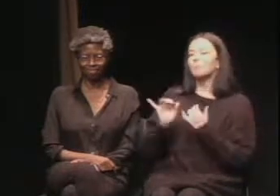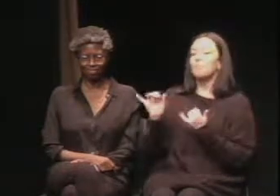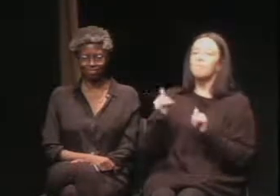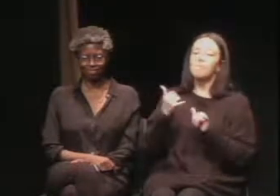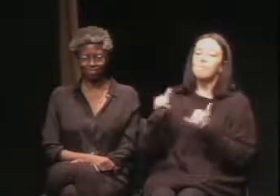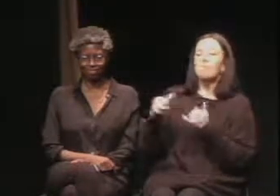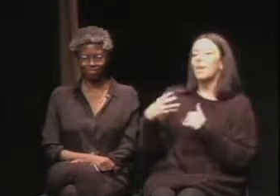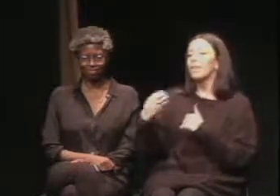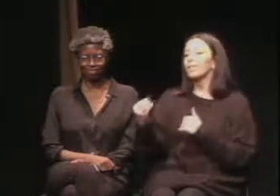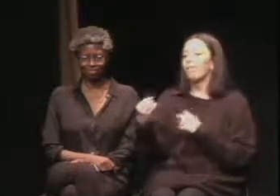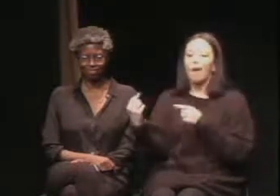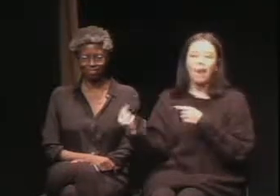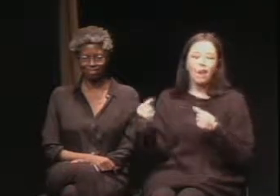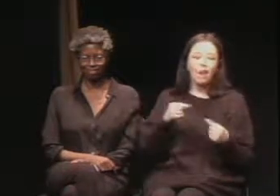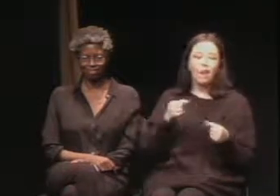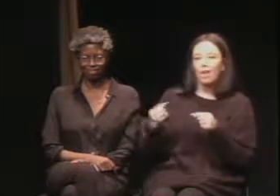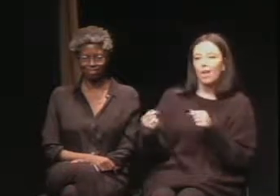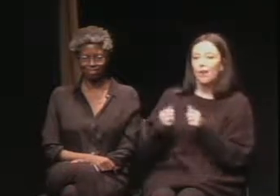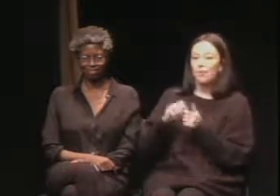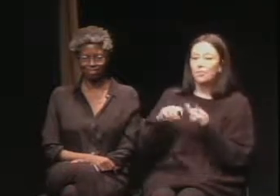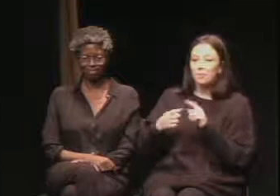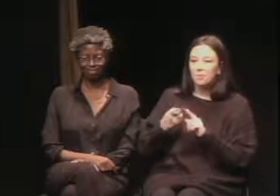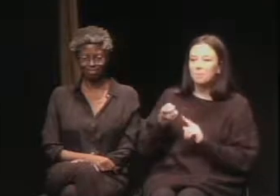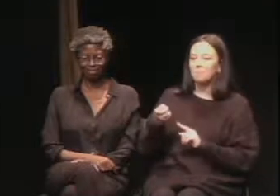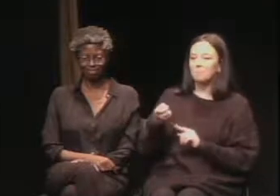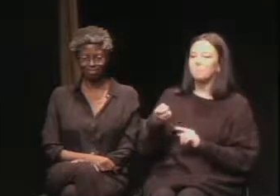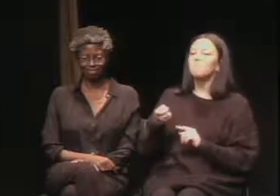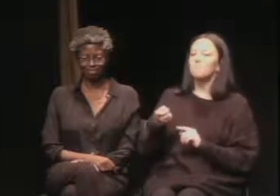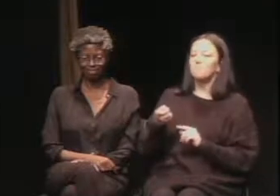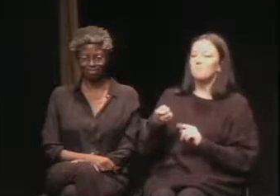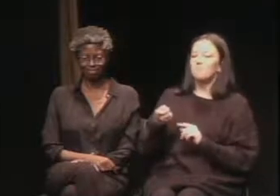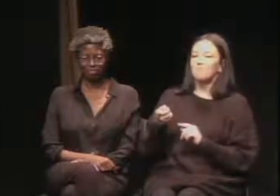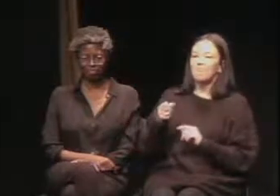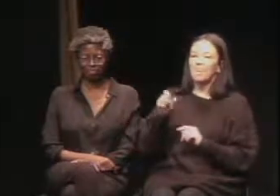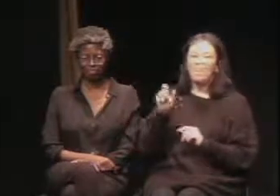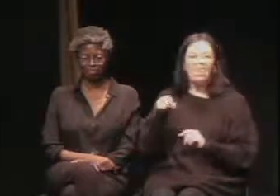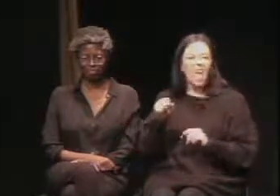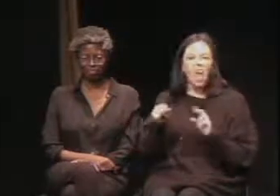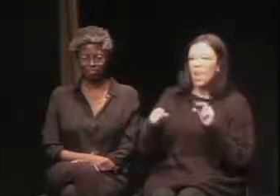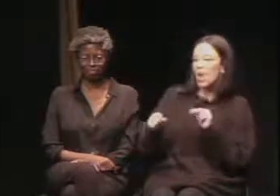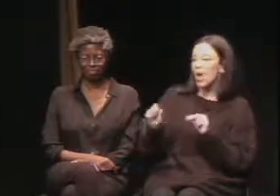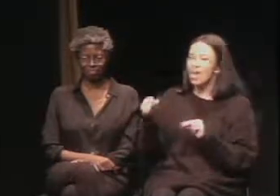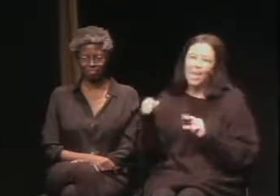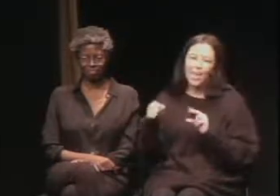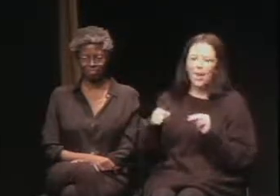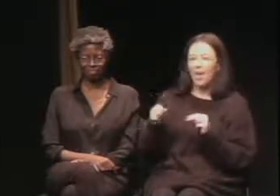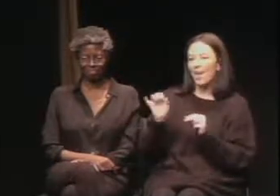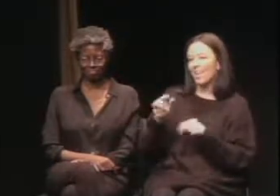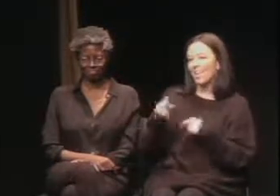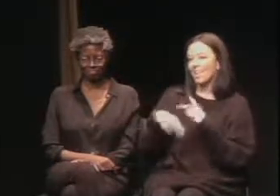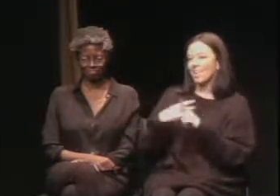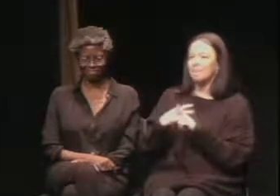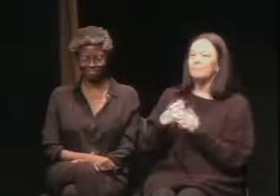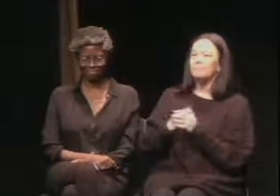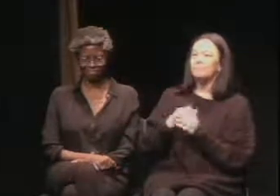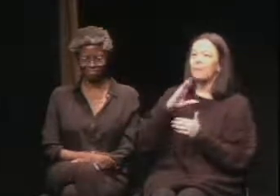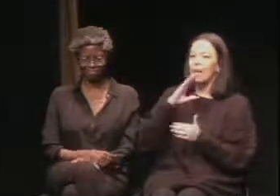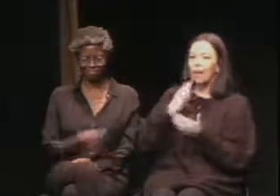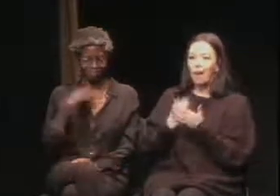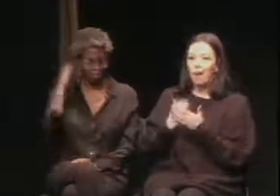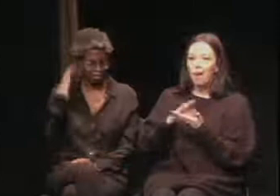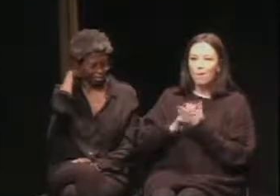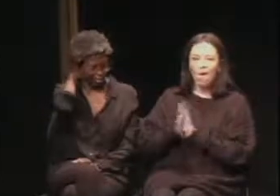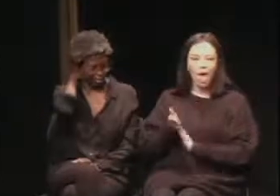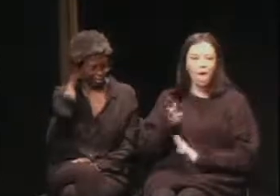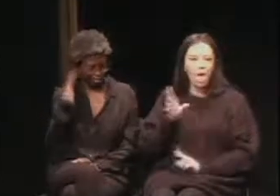and was arguing back and forth with a friend. And it was like, yes, it is. No, it is, you know, that kind of thing. And then my daughter got indignant and got